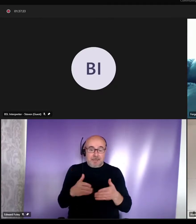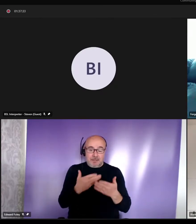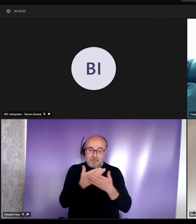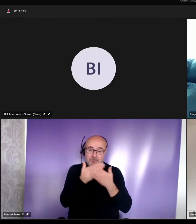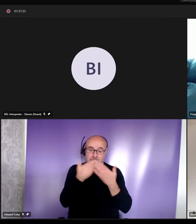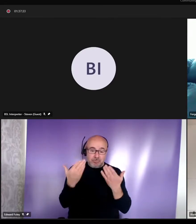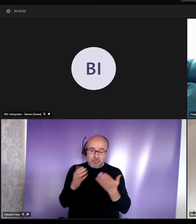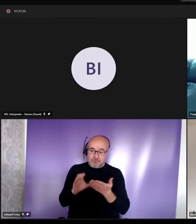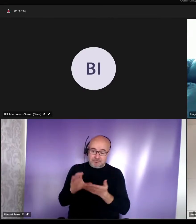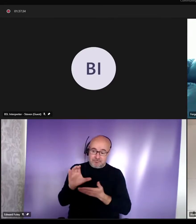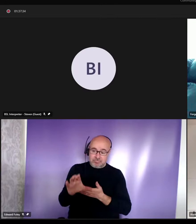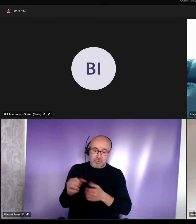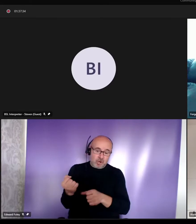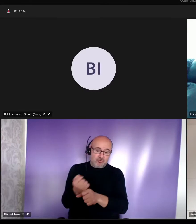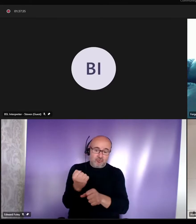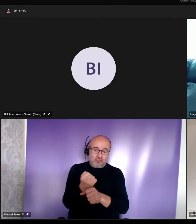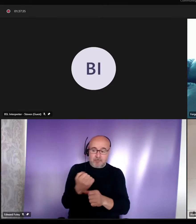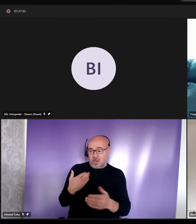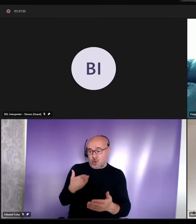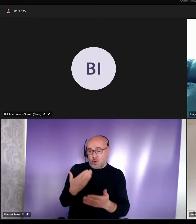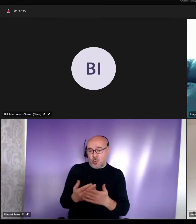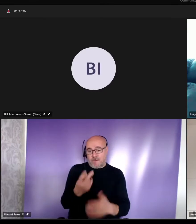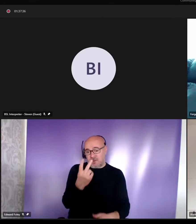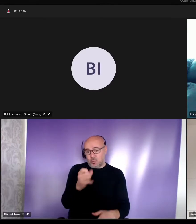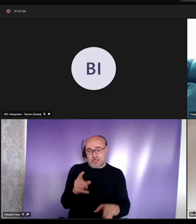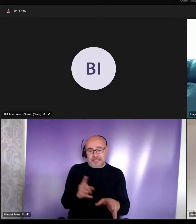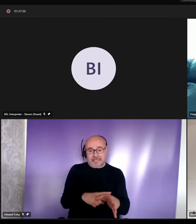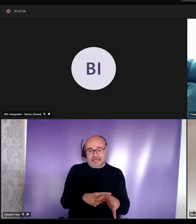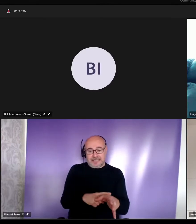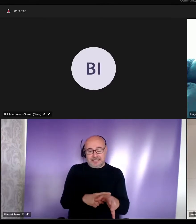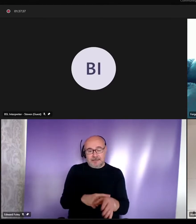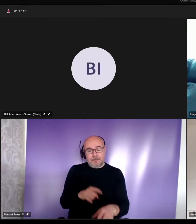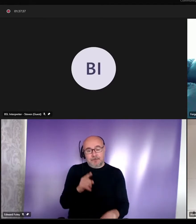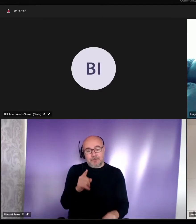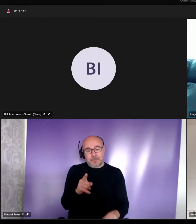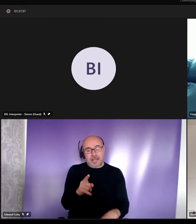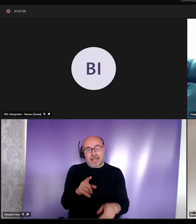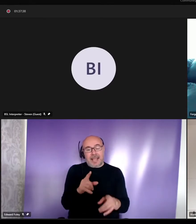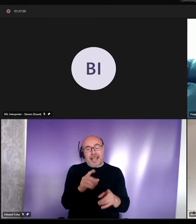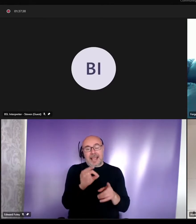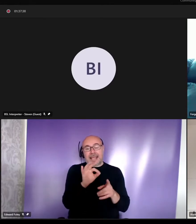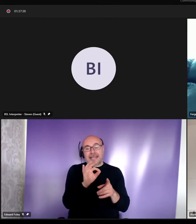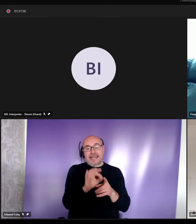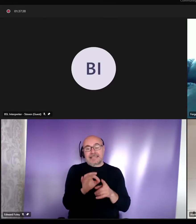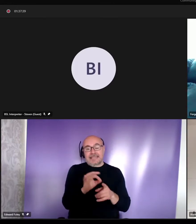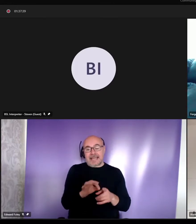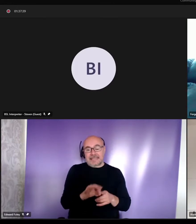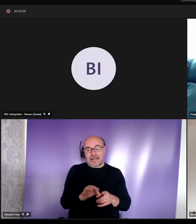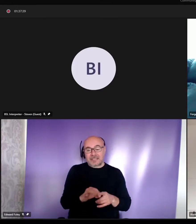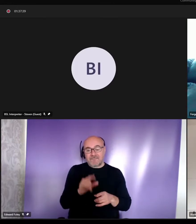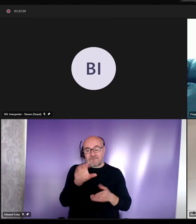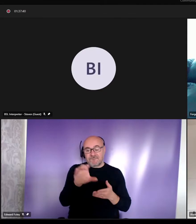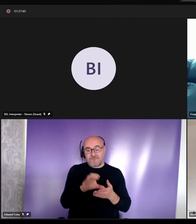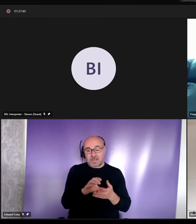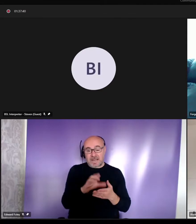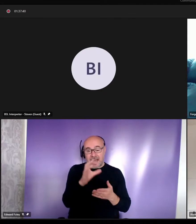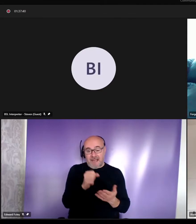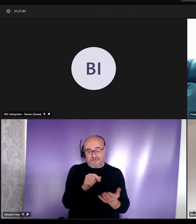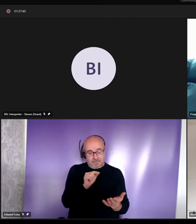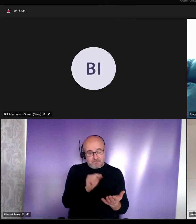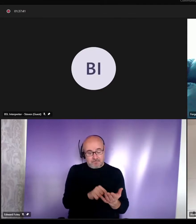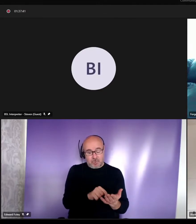years. The details of the funding and the intervention rates are set out in section 4.1 of your